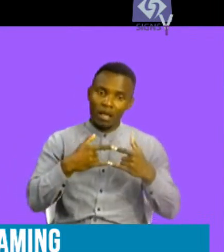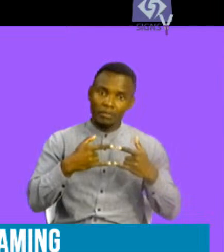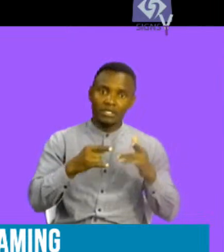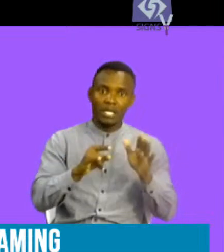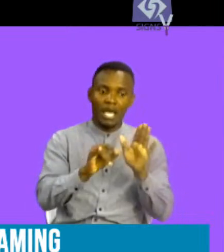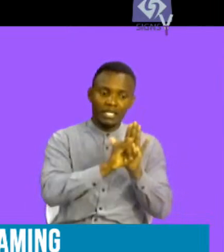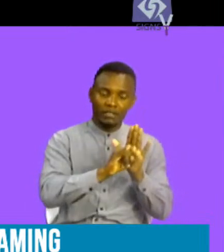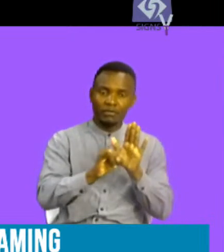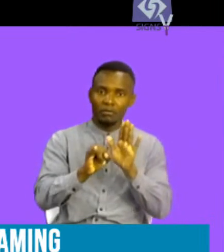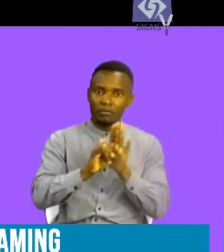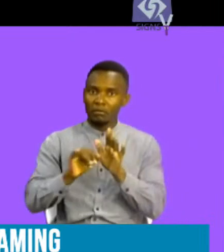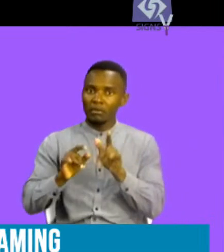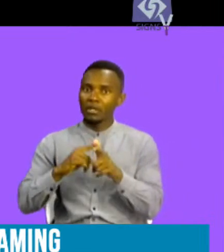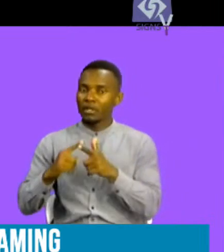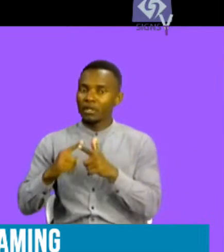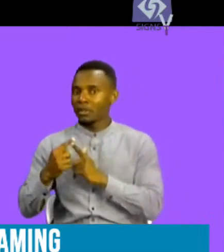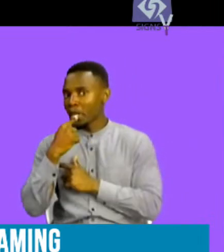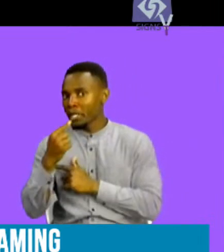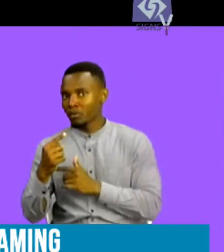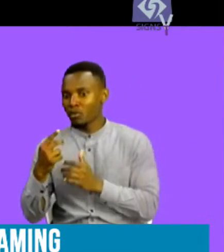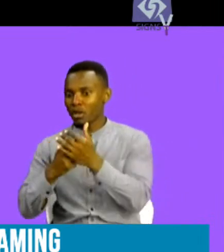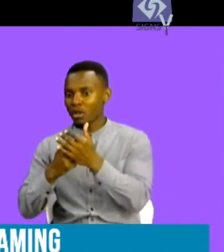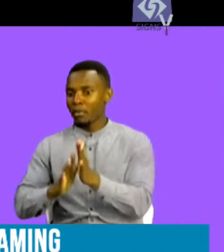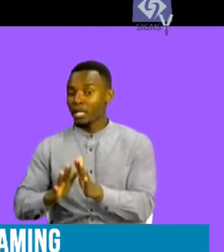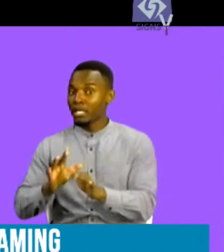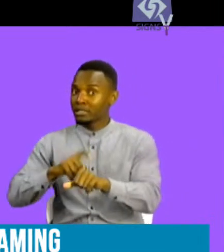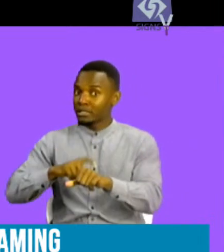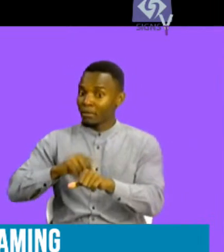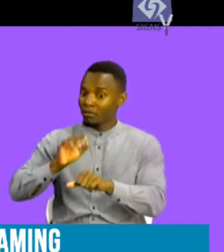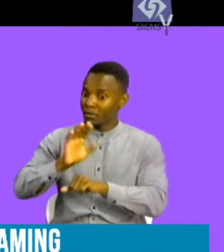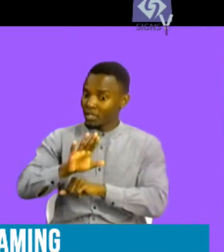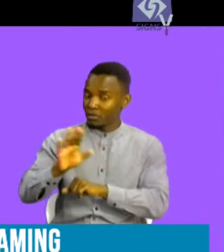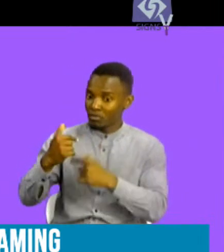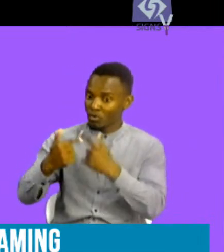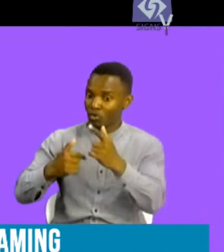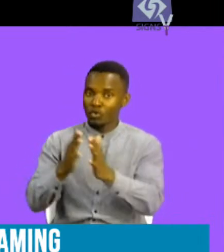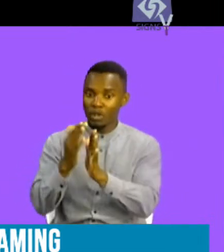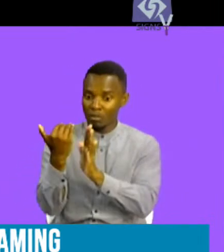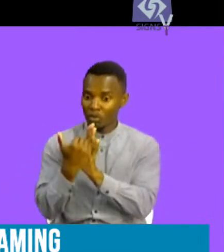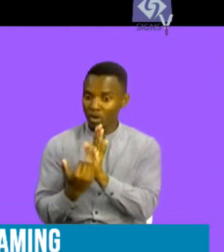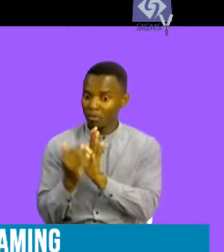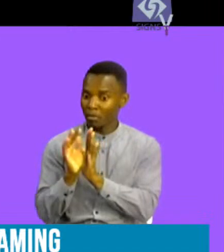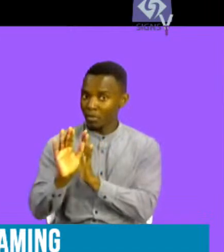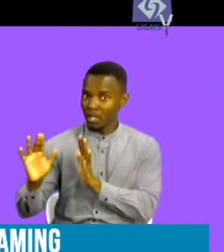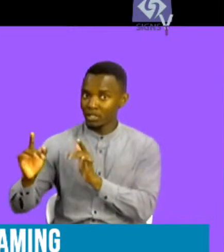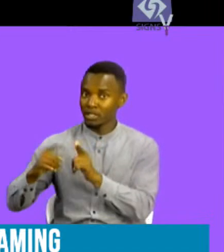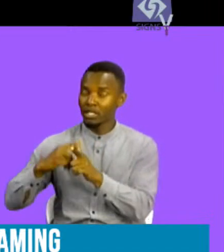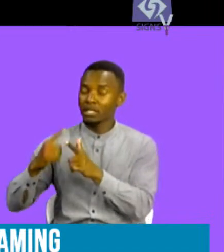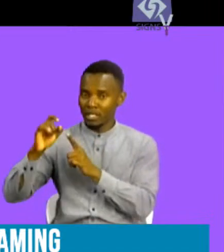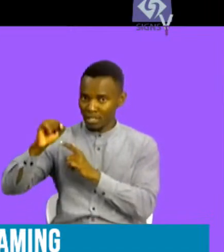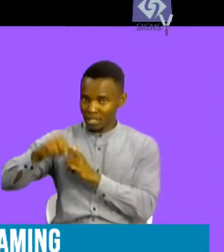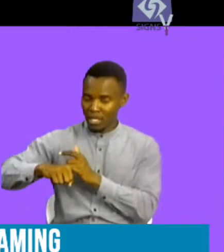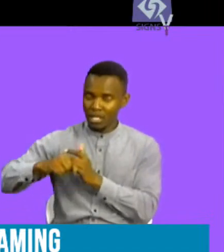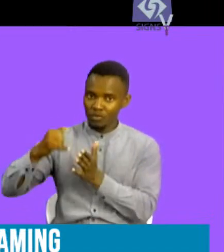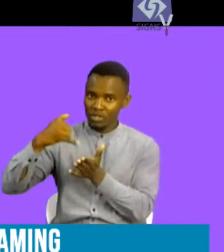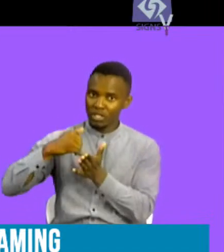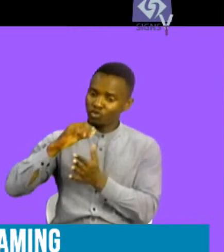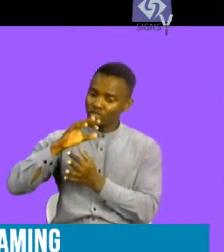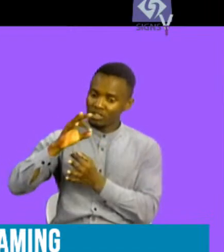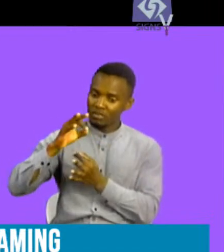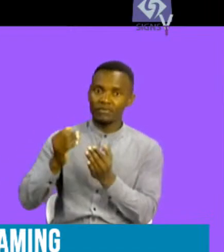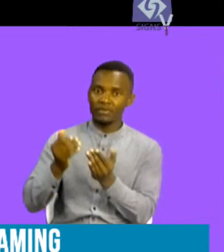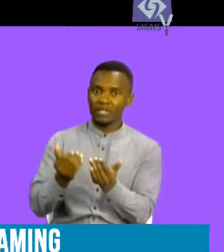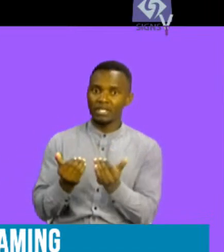tell the partners, even when they are doing their programming, they can be able to capture what are the needs, the specific needs, because we must